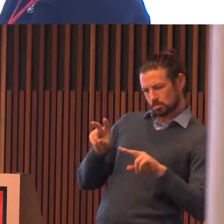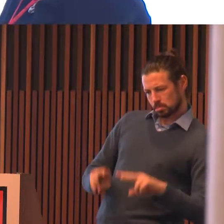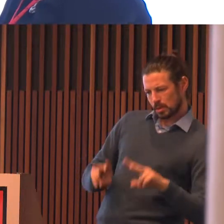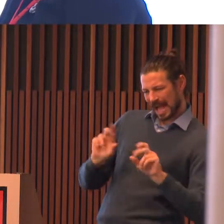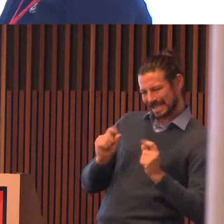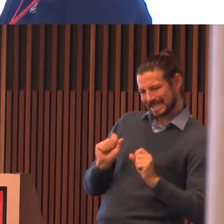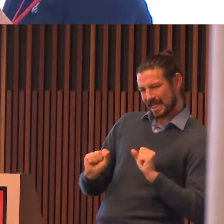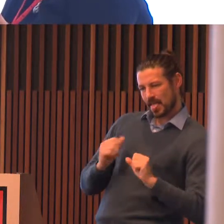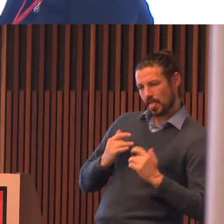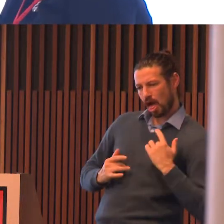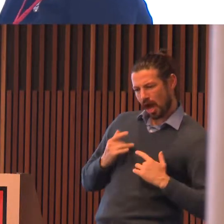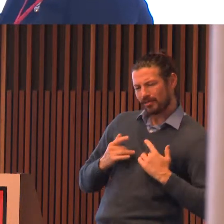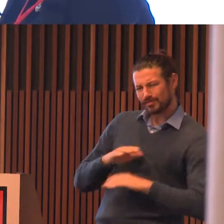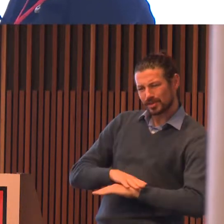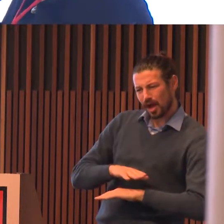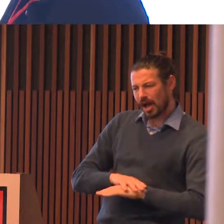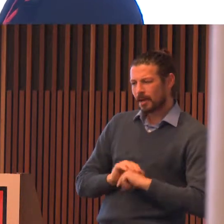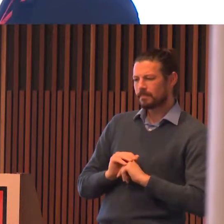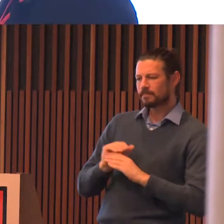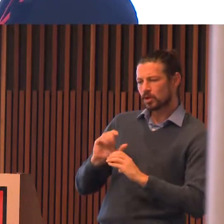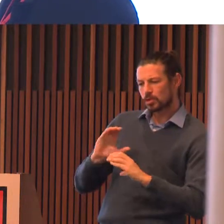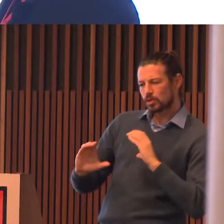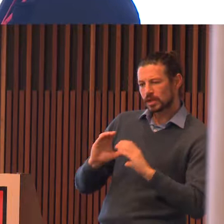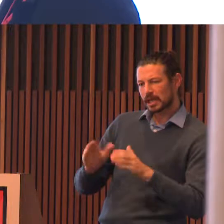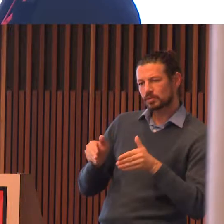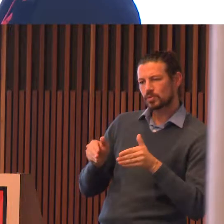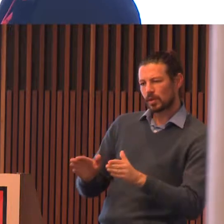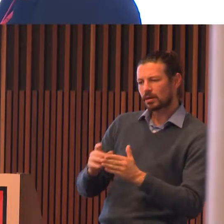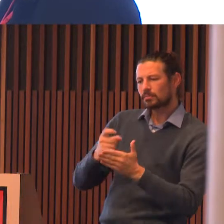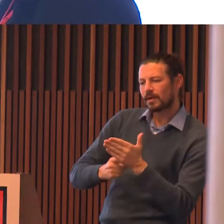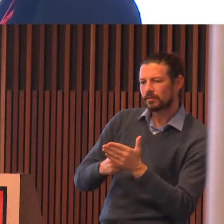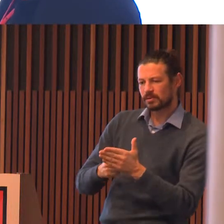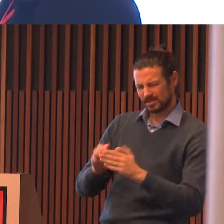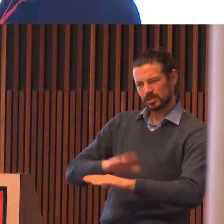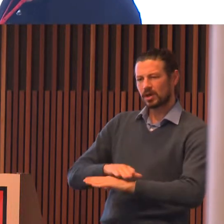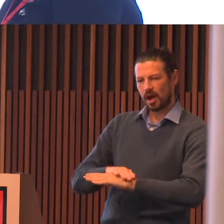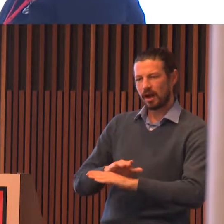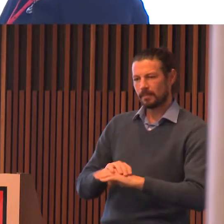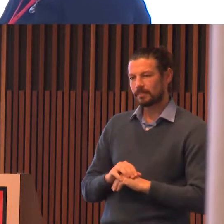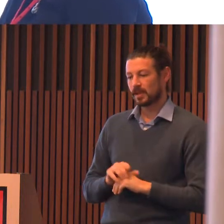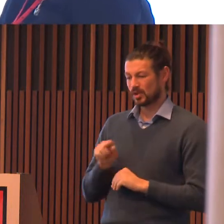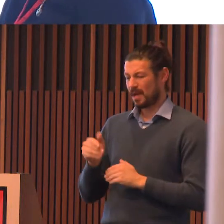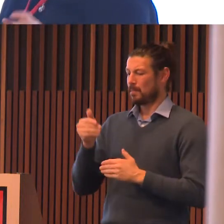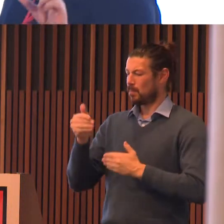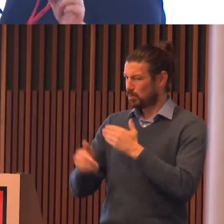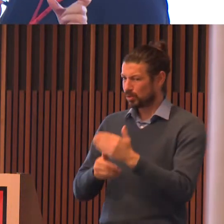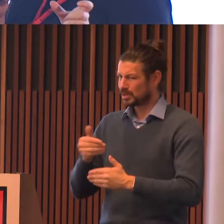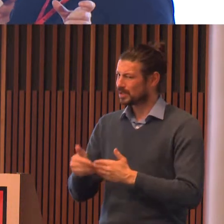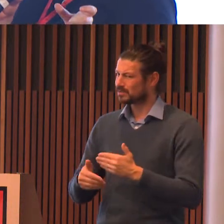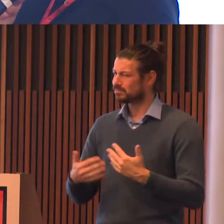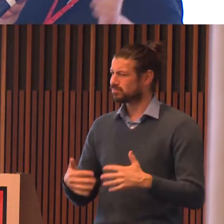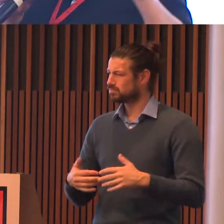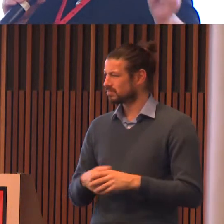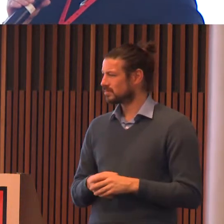takes time to understand about the person's communication style. So that whole process of what happens in